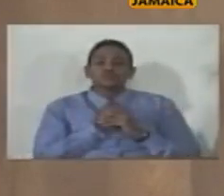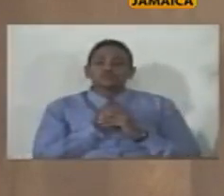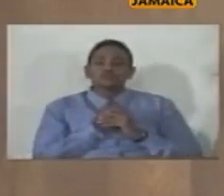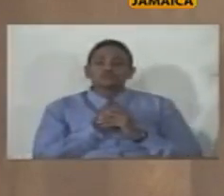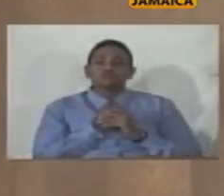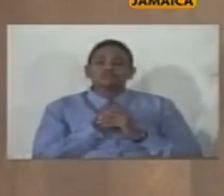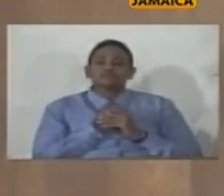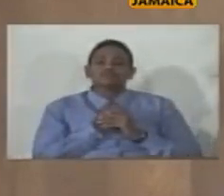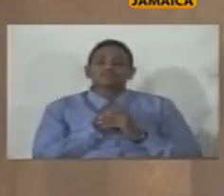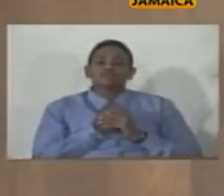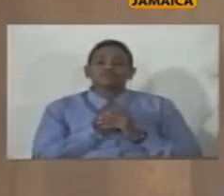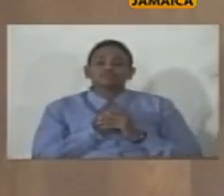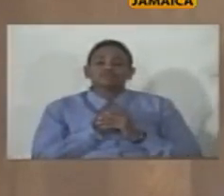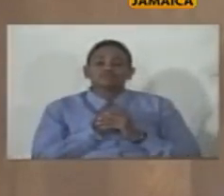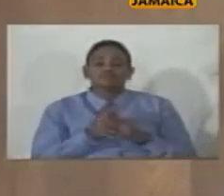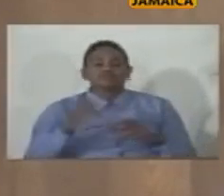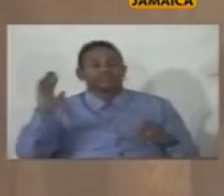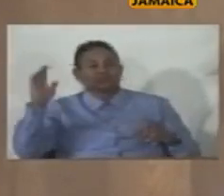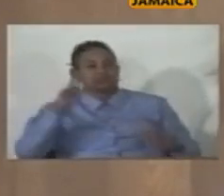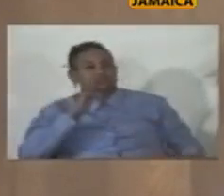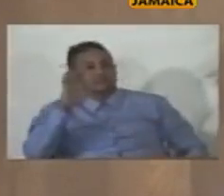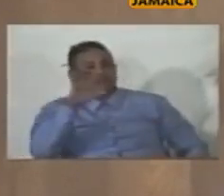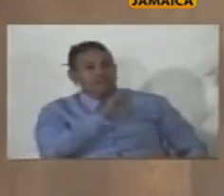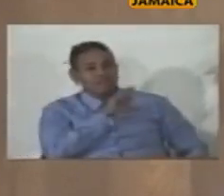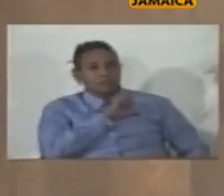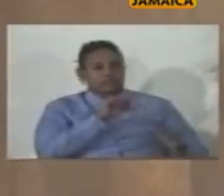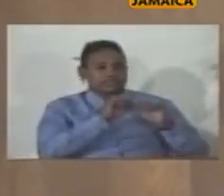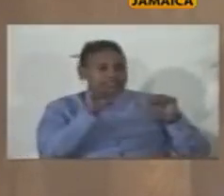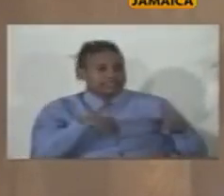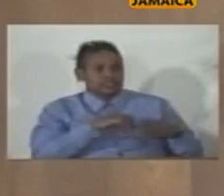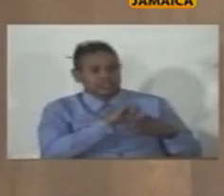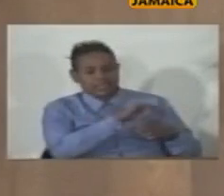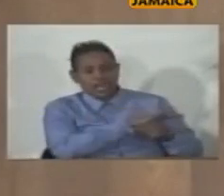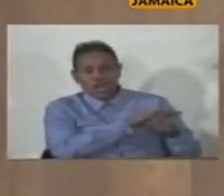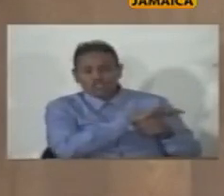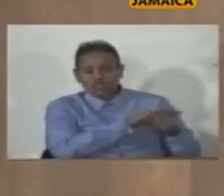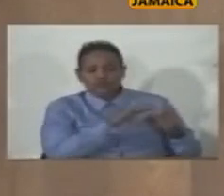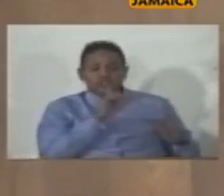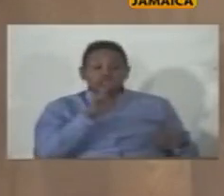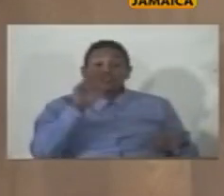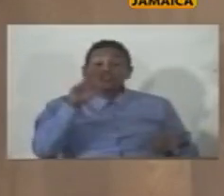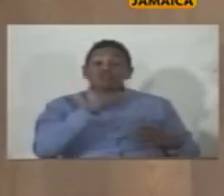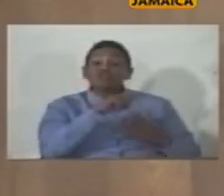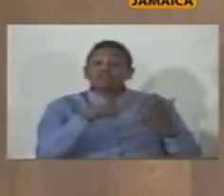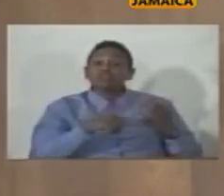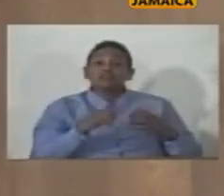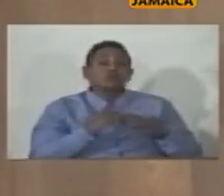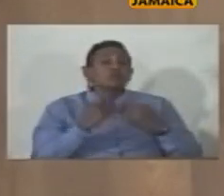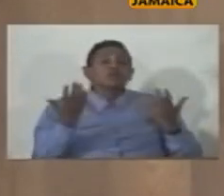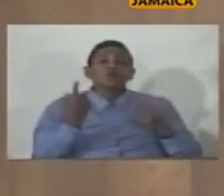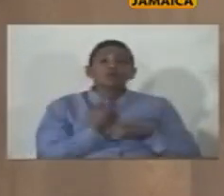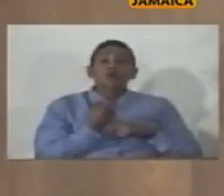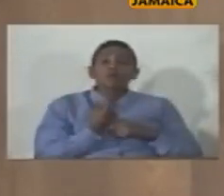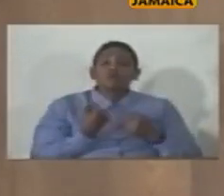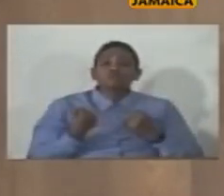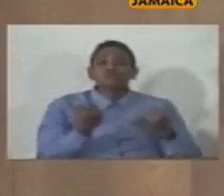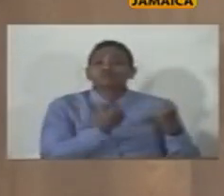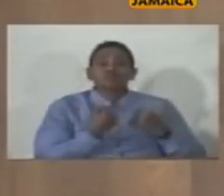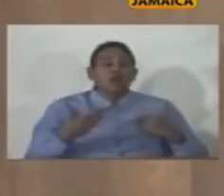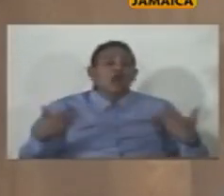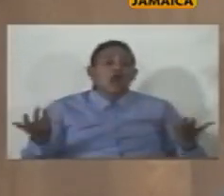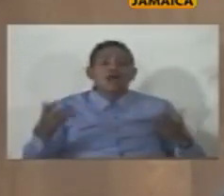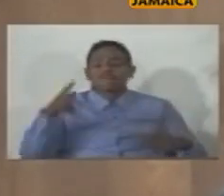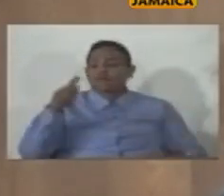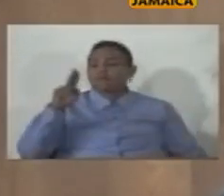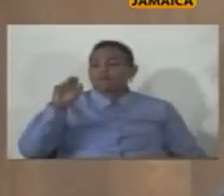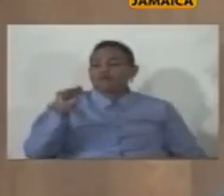Mr. Speaker, there are 5 police stations in the constituency. 3 of them are without proper service vehicles. The Porus